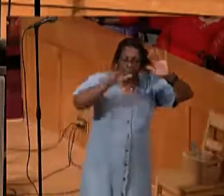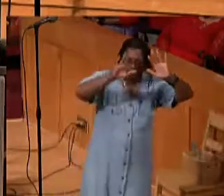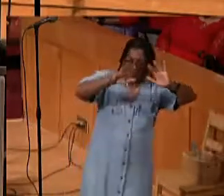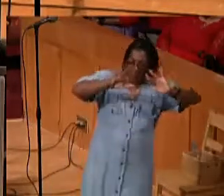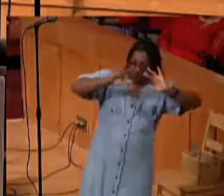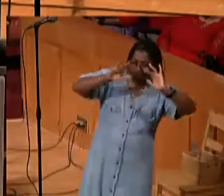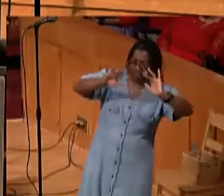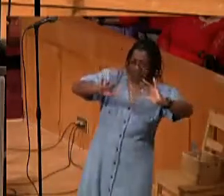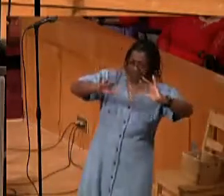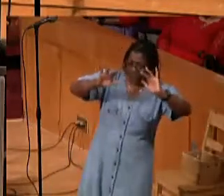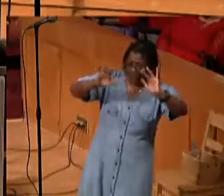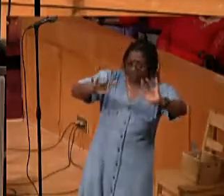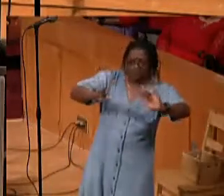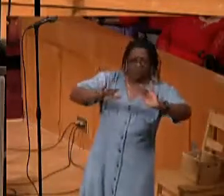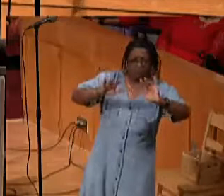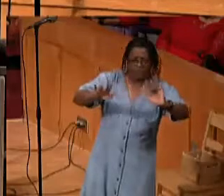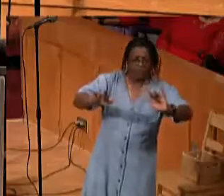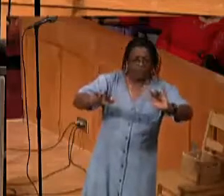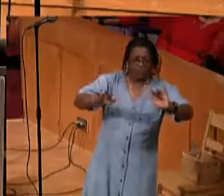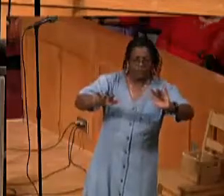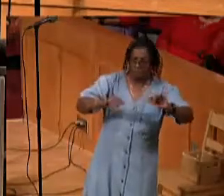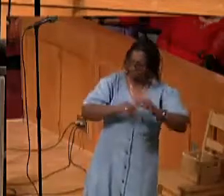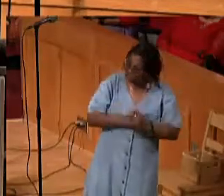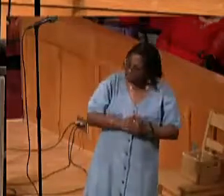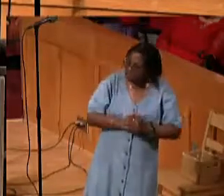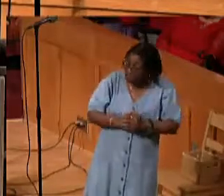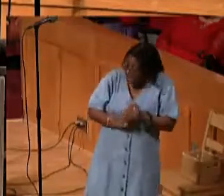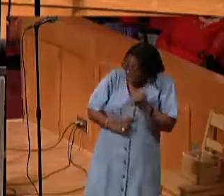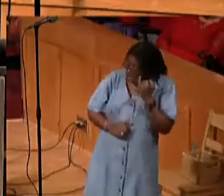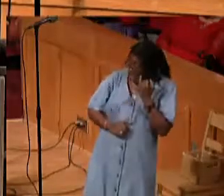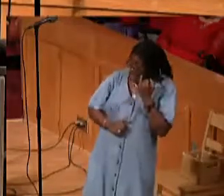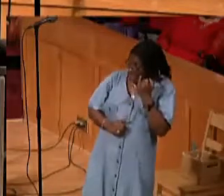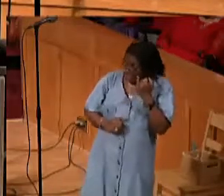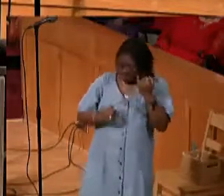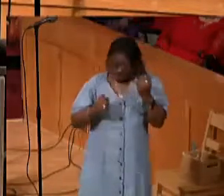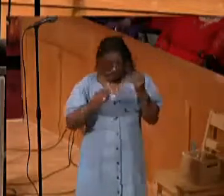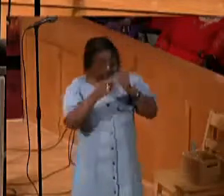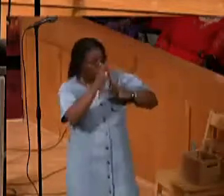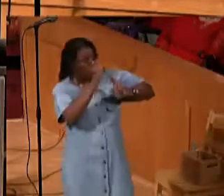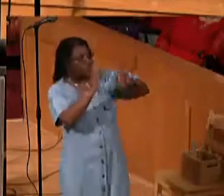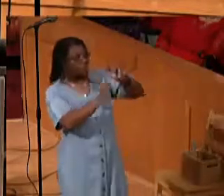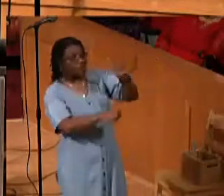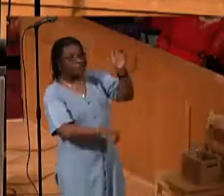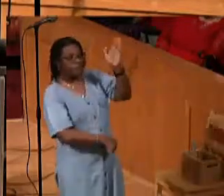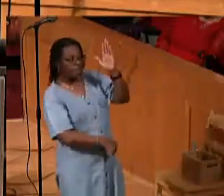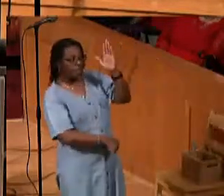to those who reverence him. Anybody glad that you're a recipient of mercy?